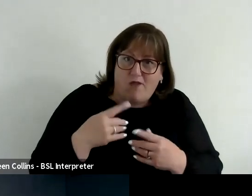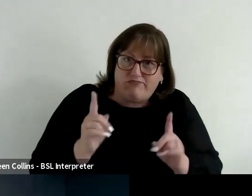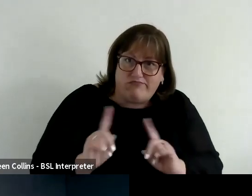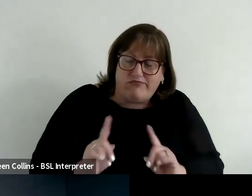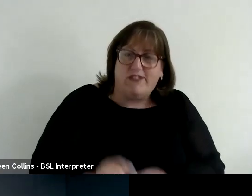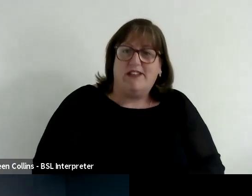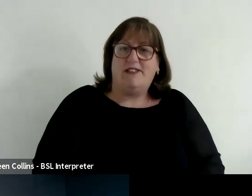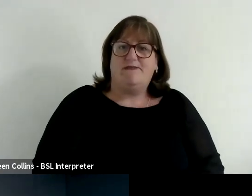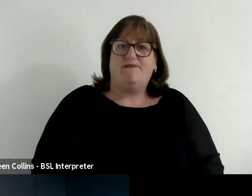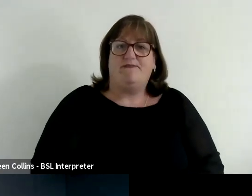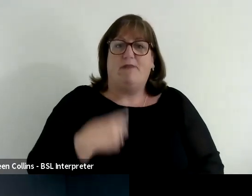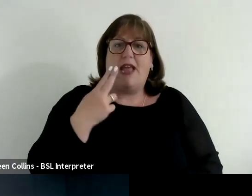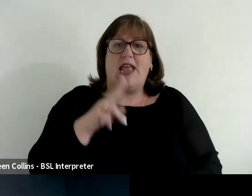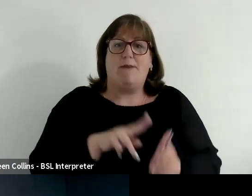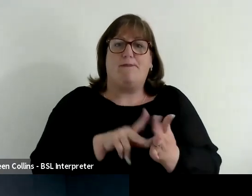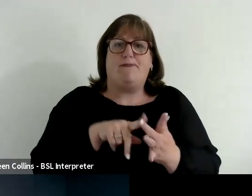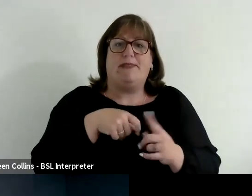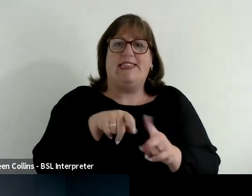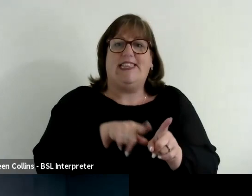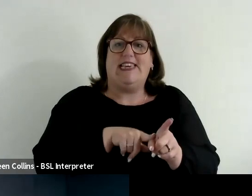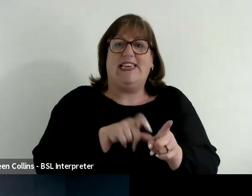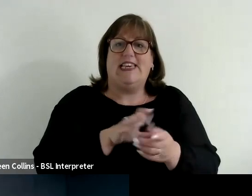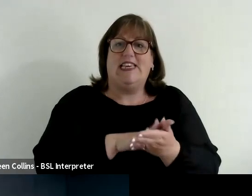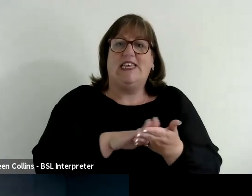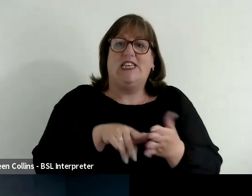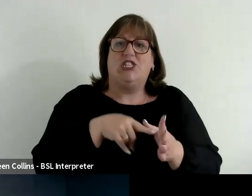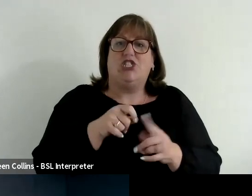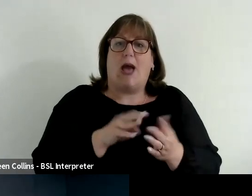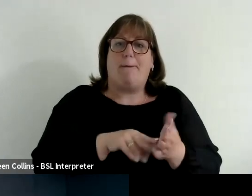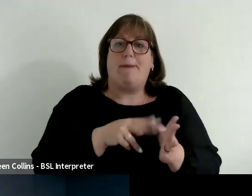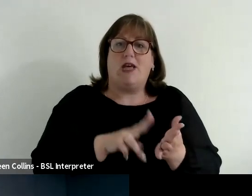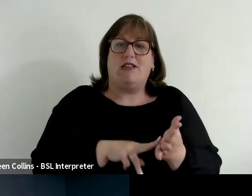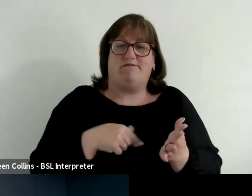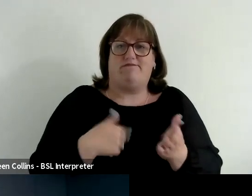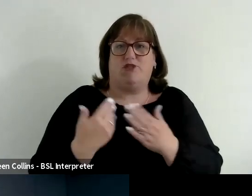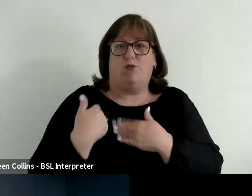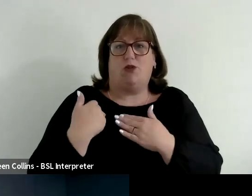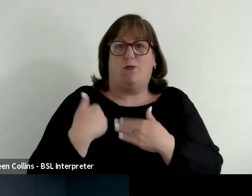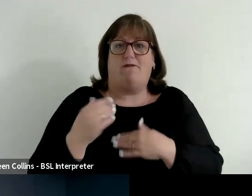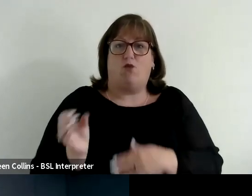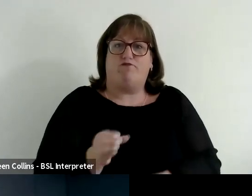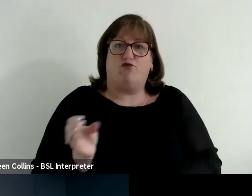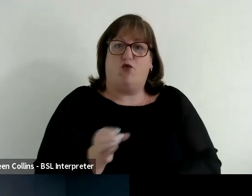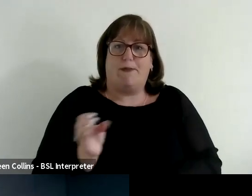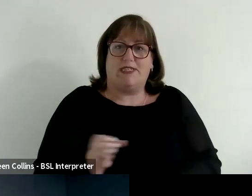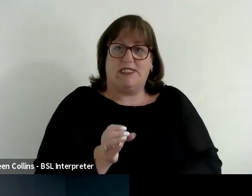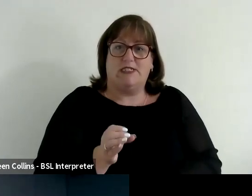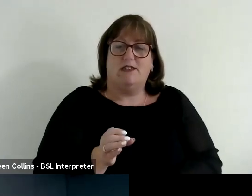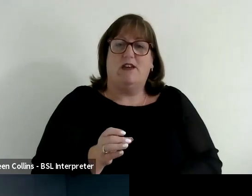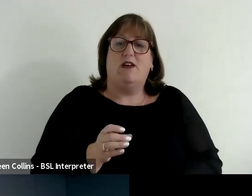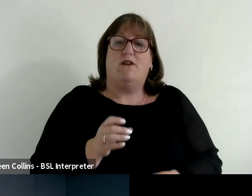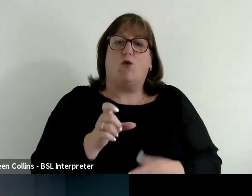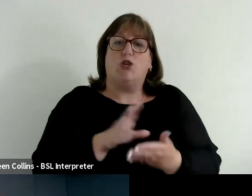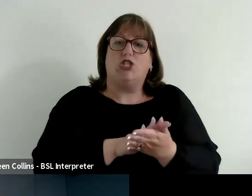name is Nicky Ivory-Chapman and I head up recruitment and talent management at Channel 4, which I have to